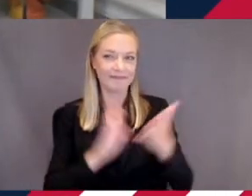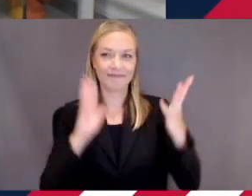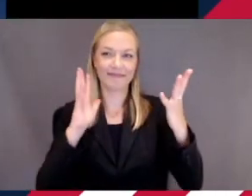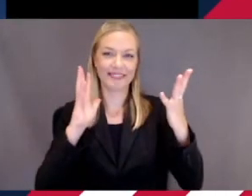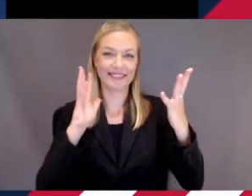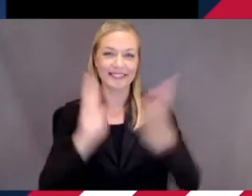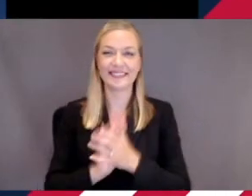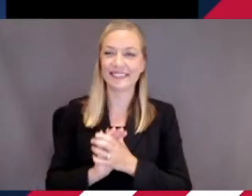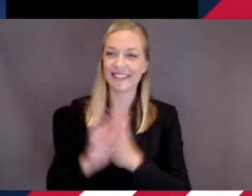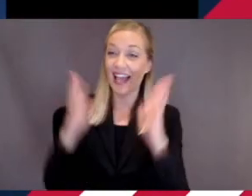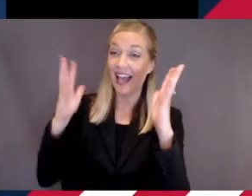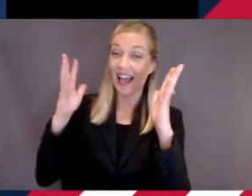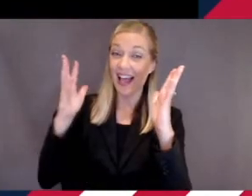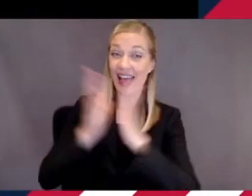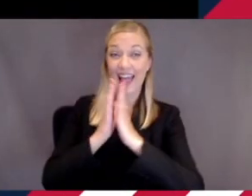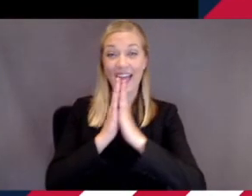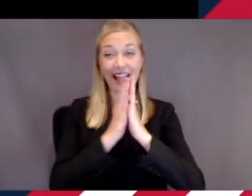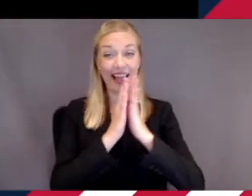Woo. Woo-hoo.